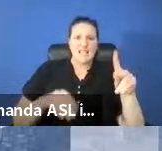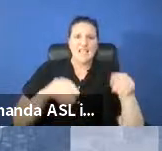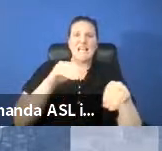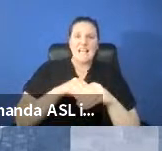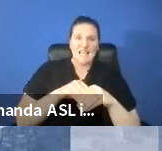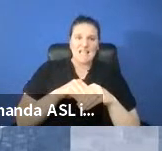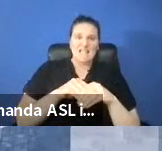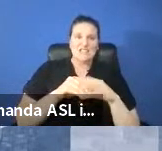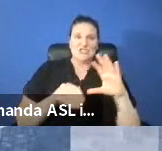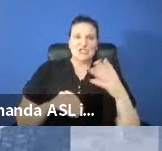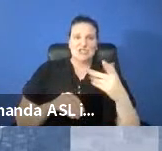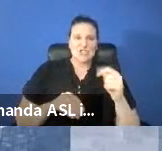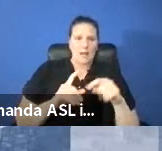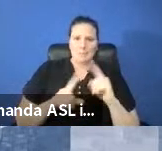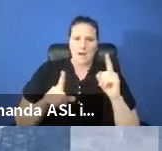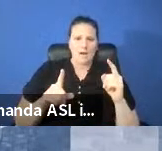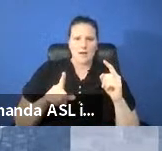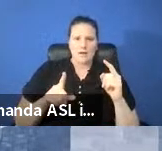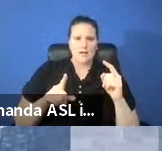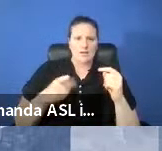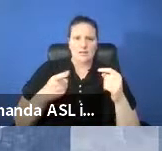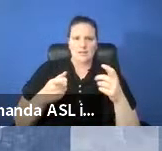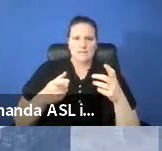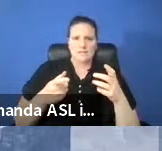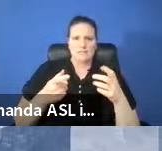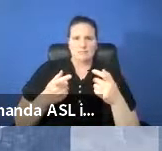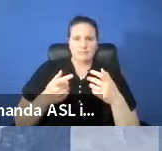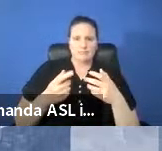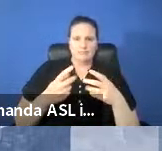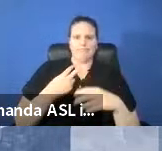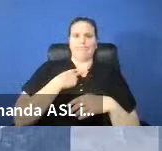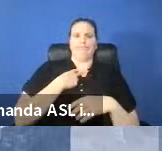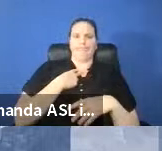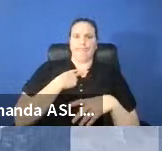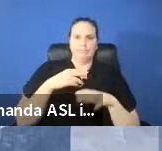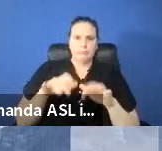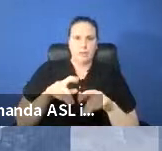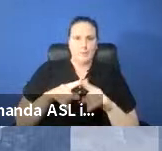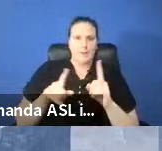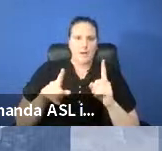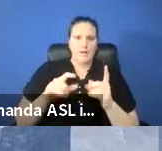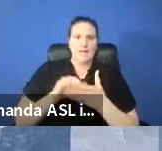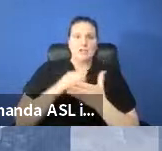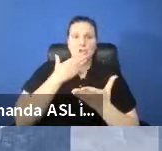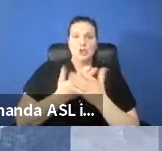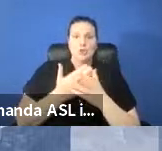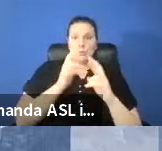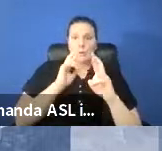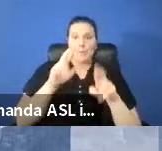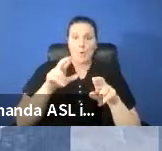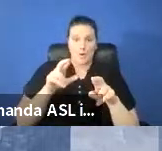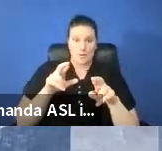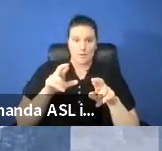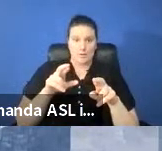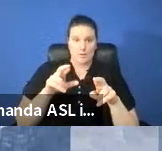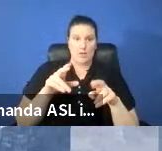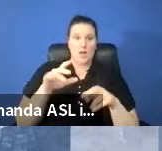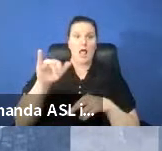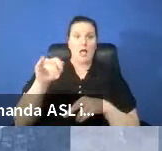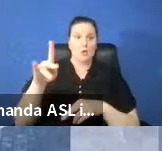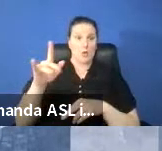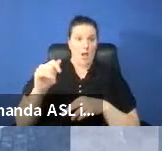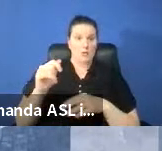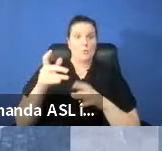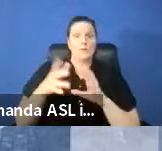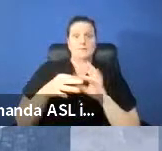it's disabled. But it's a good report of data that's broken out, like